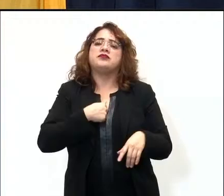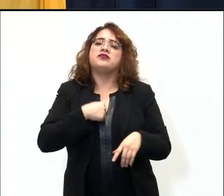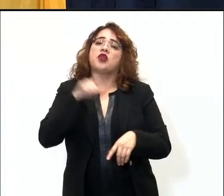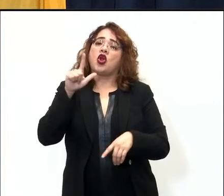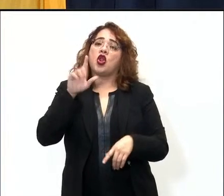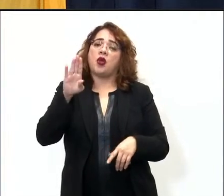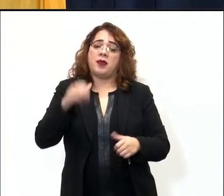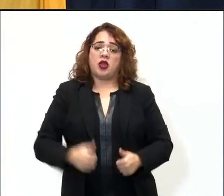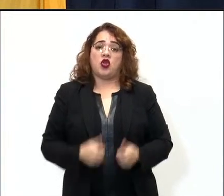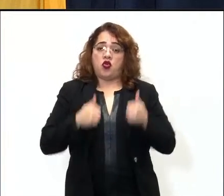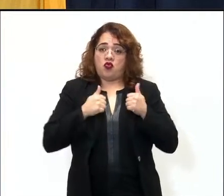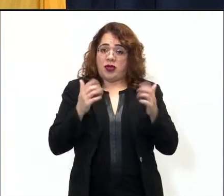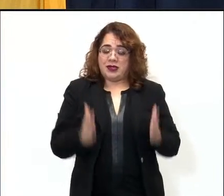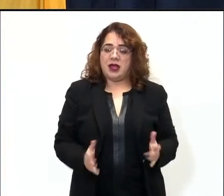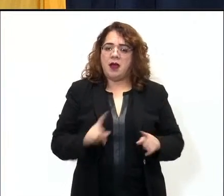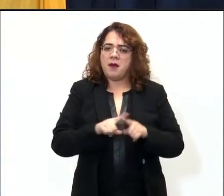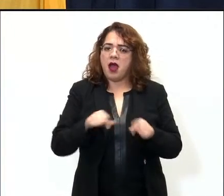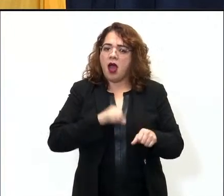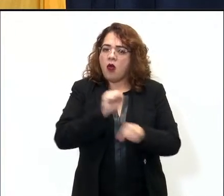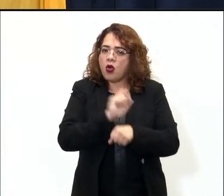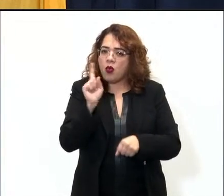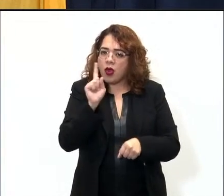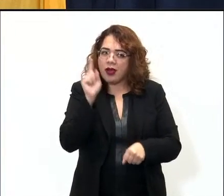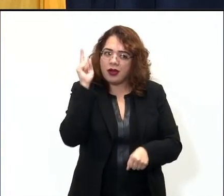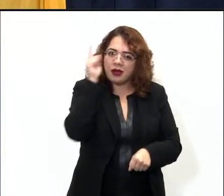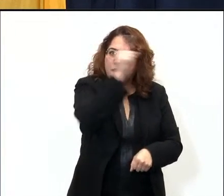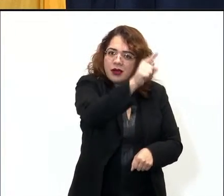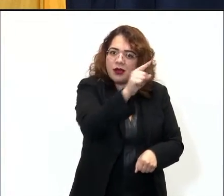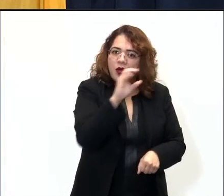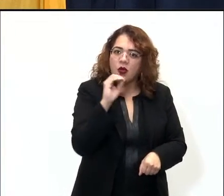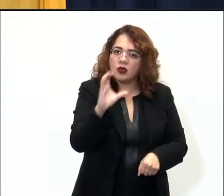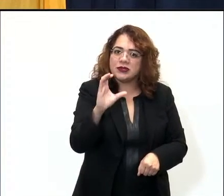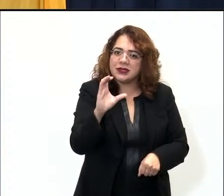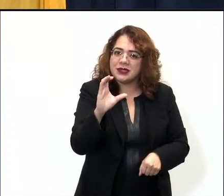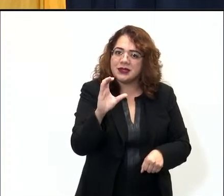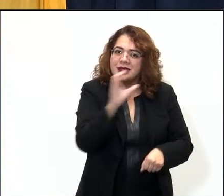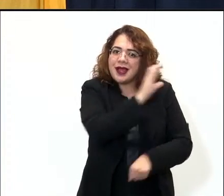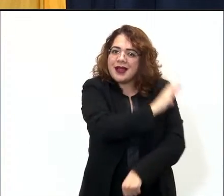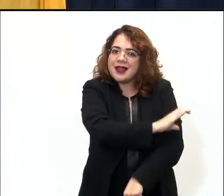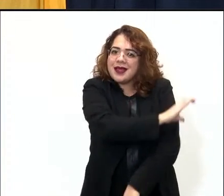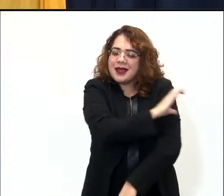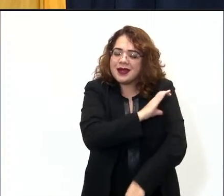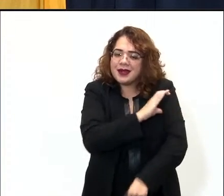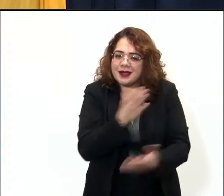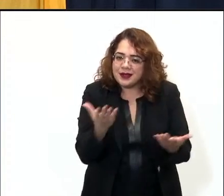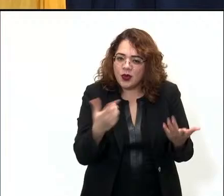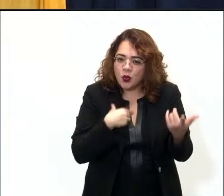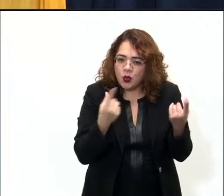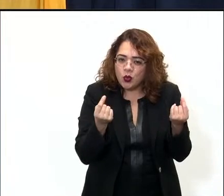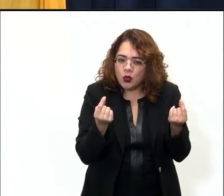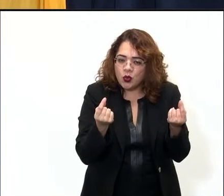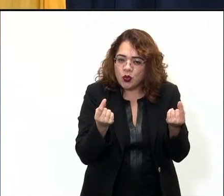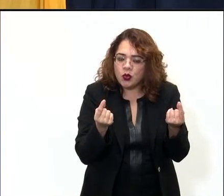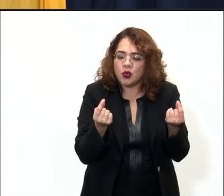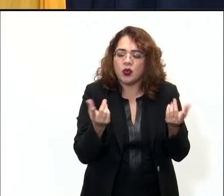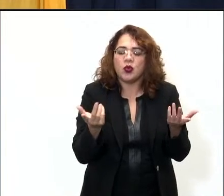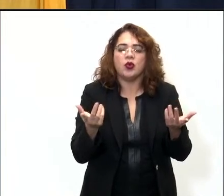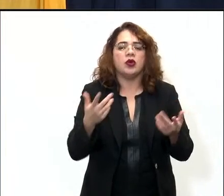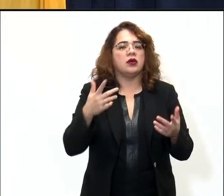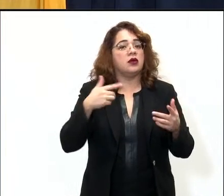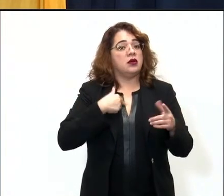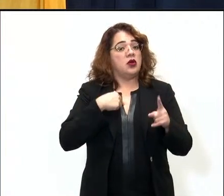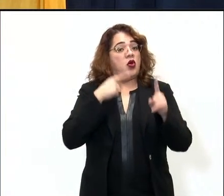at a clinic in Orange County? So the answer to that is we want to vaccinate all Long